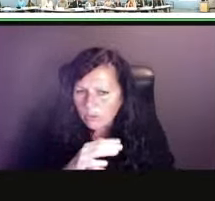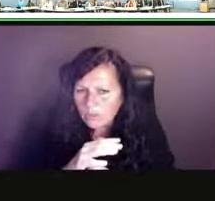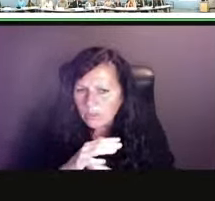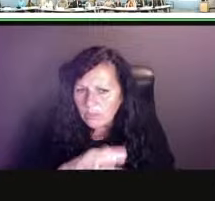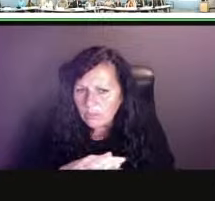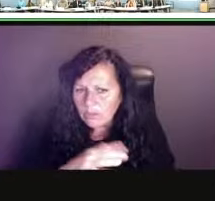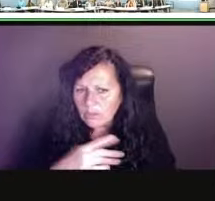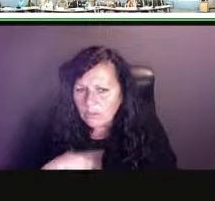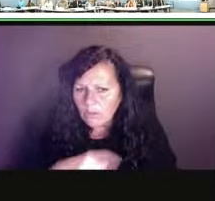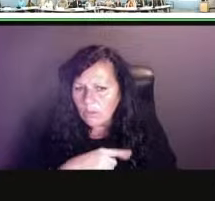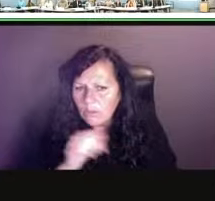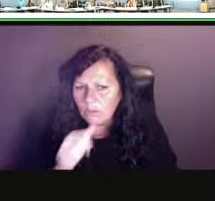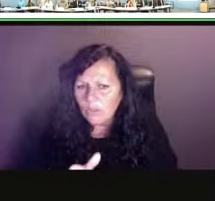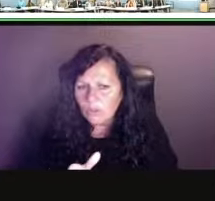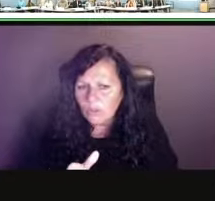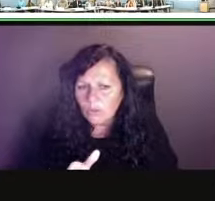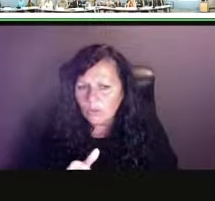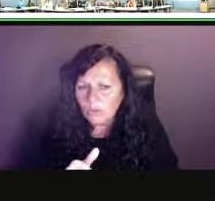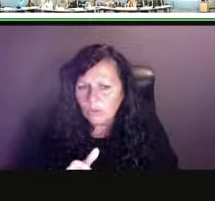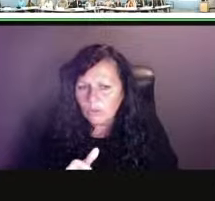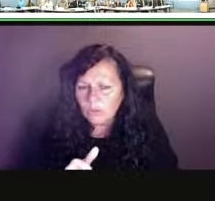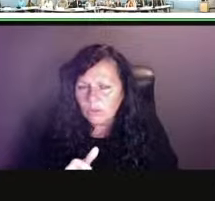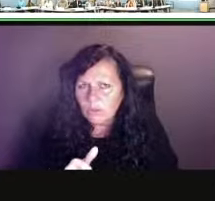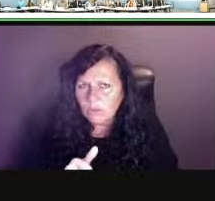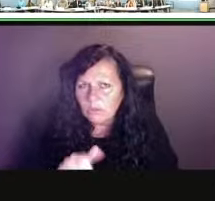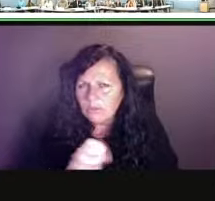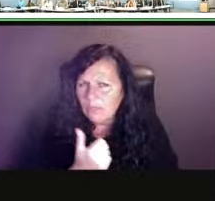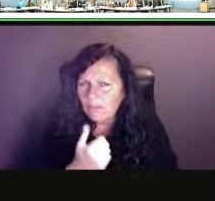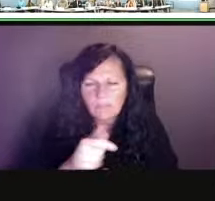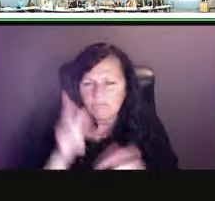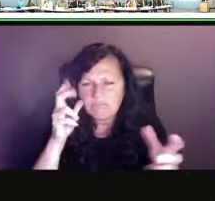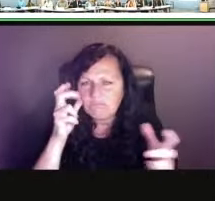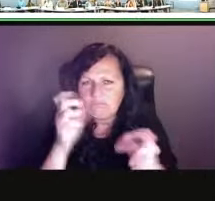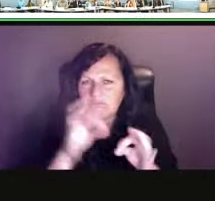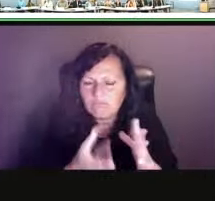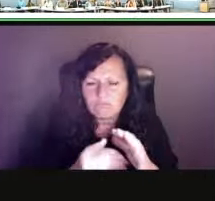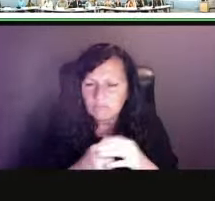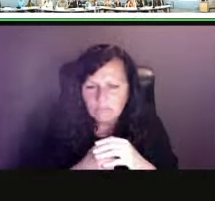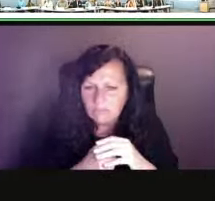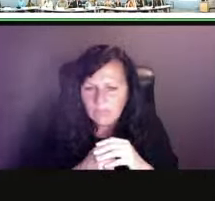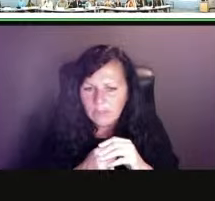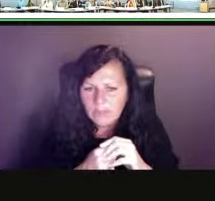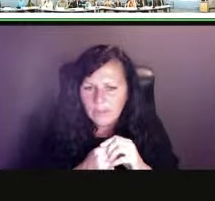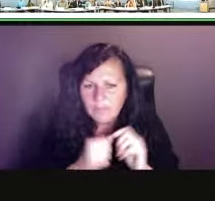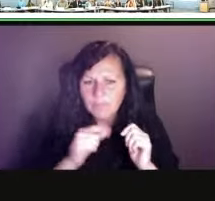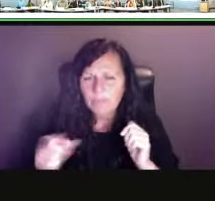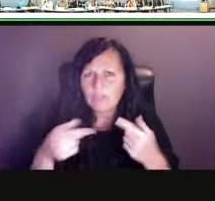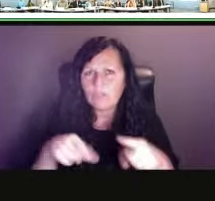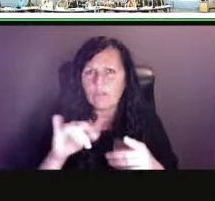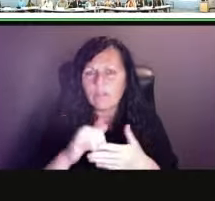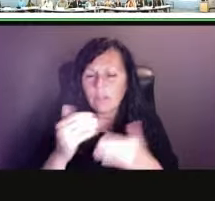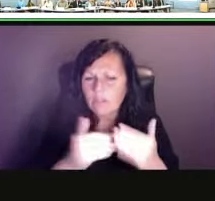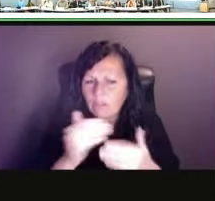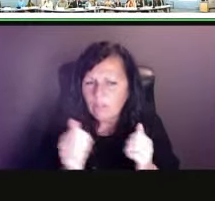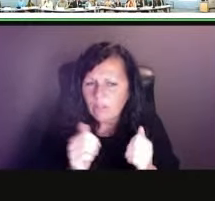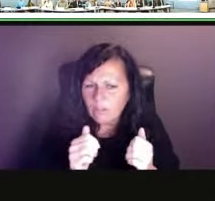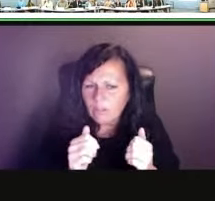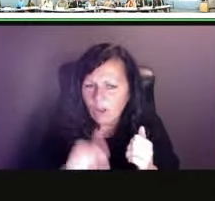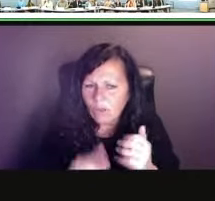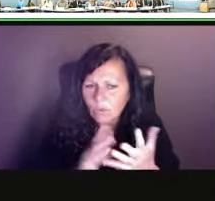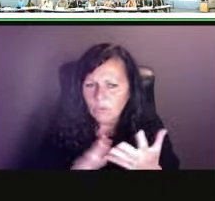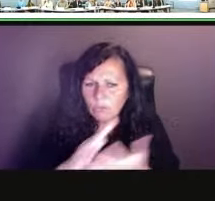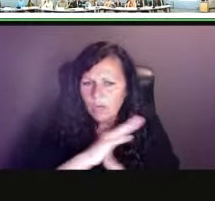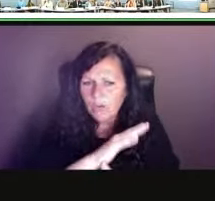fire. We set the priorities, and then you fulfill it. Right? During that process, were those priority areas used